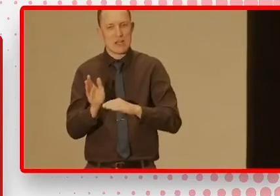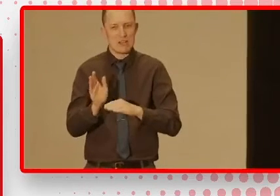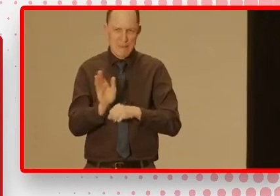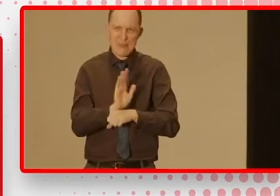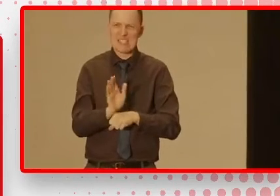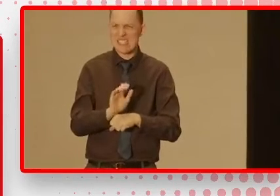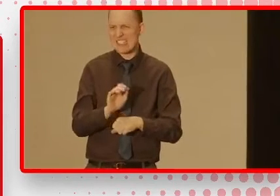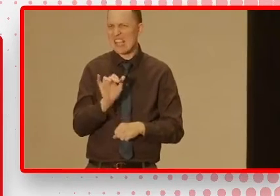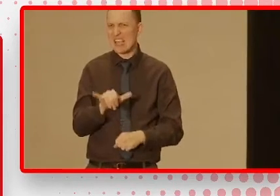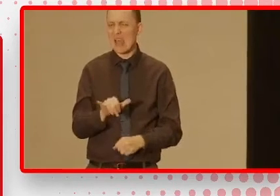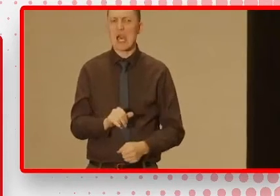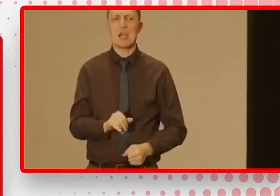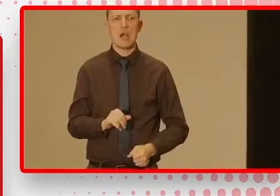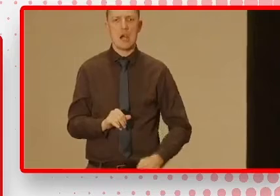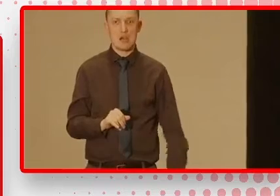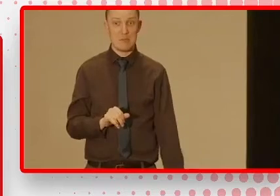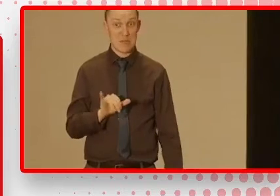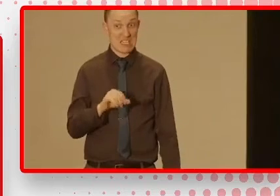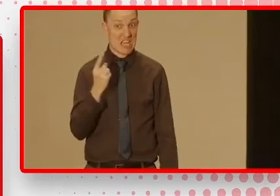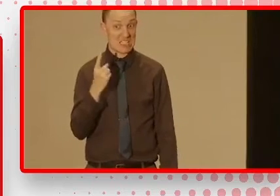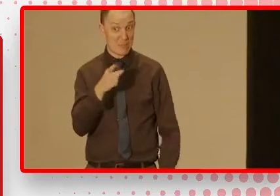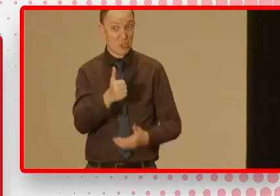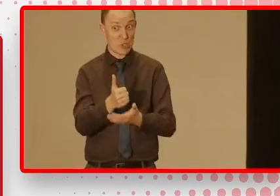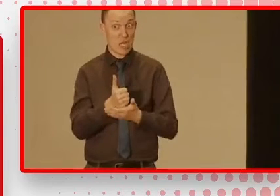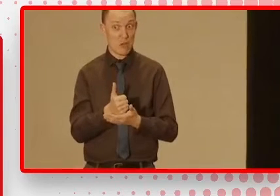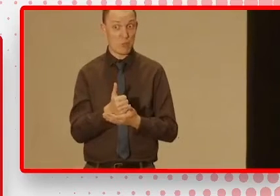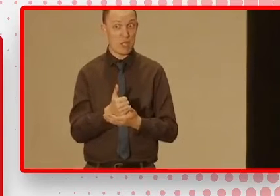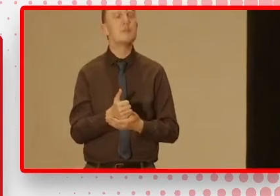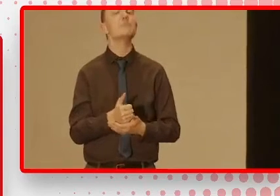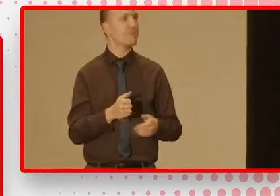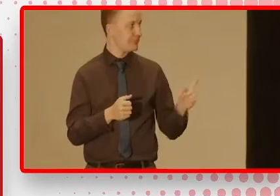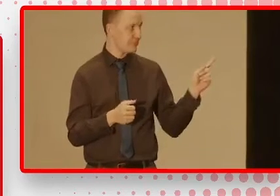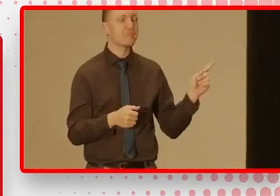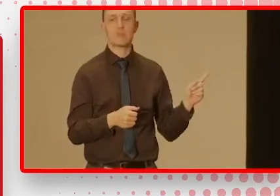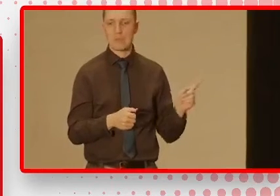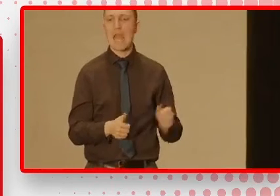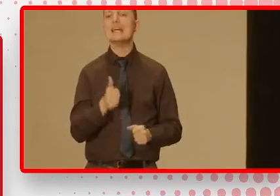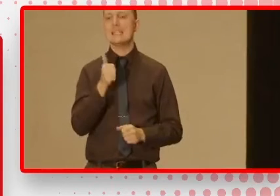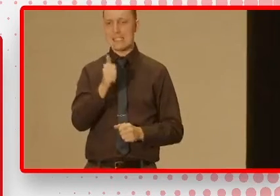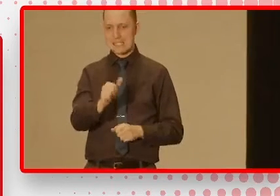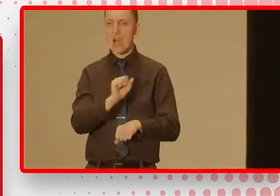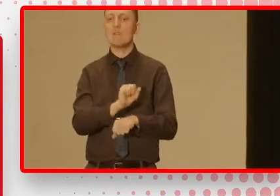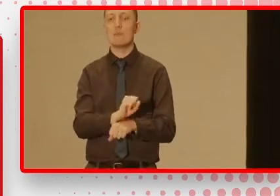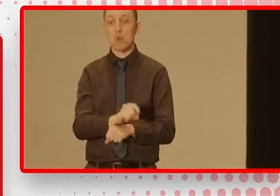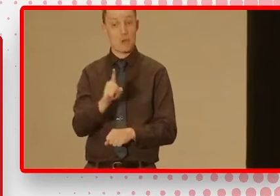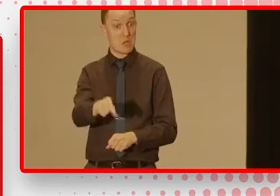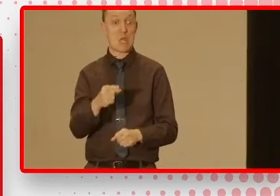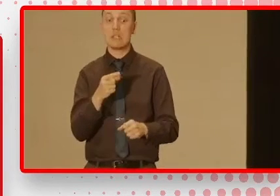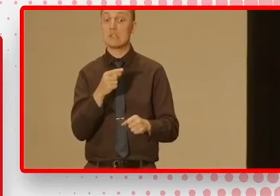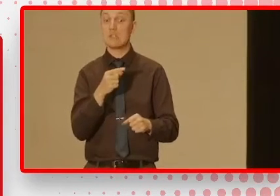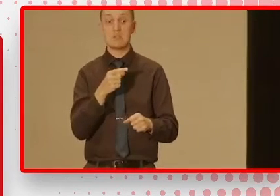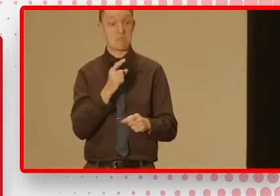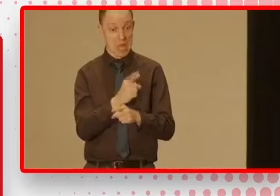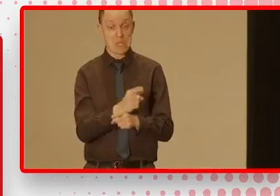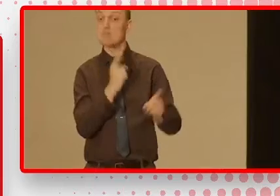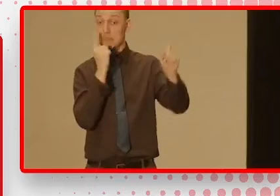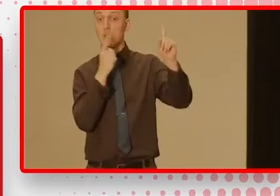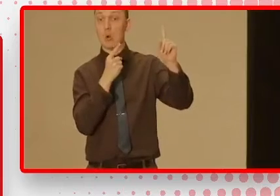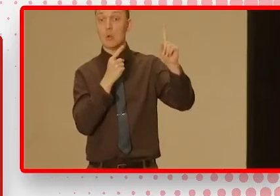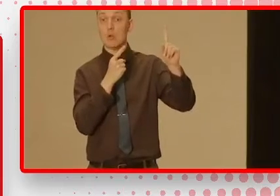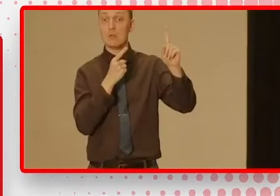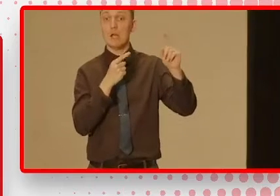that something that you help with? Self-employment is absolutely a viable vocational goal.